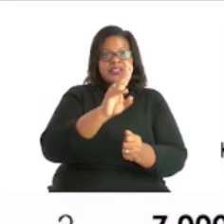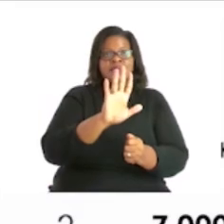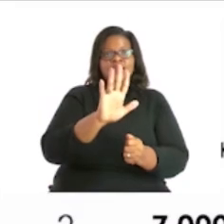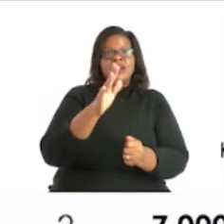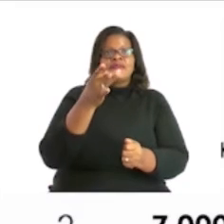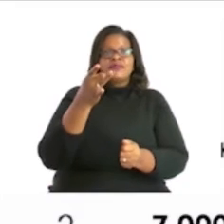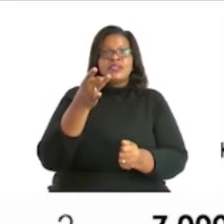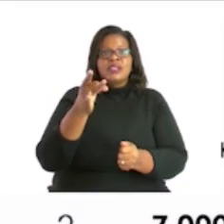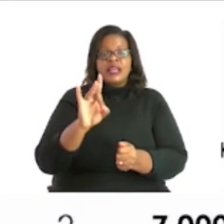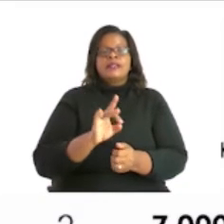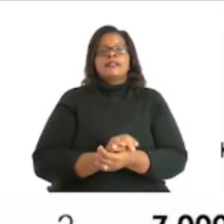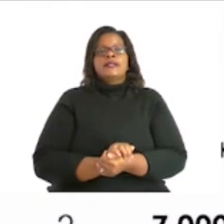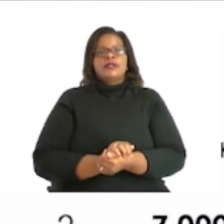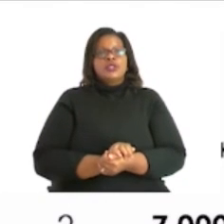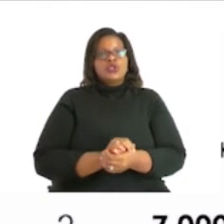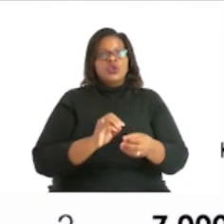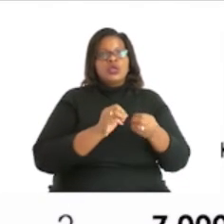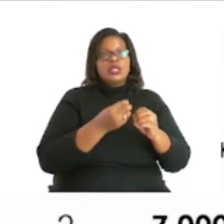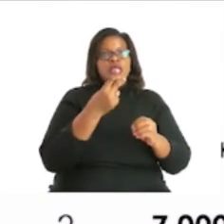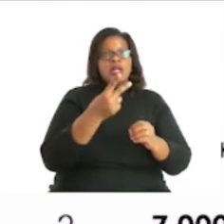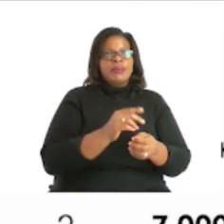658. Number 2,